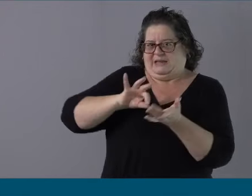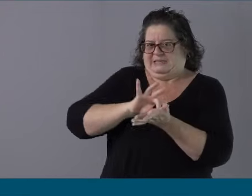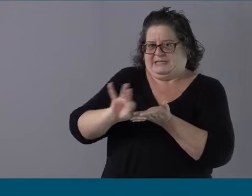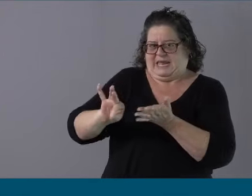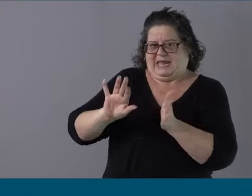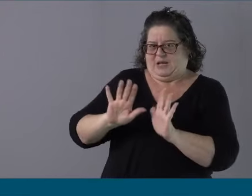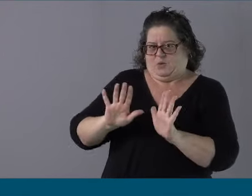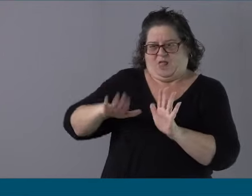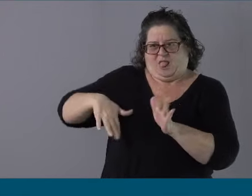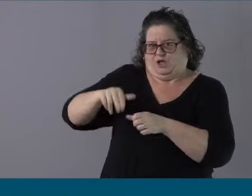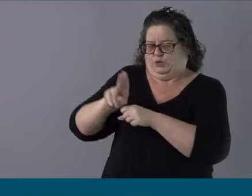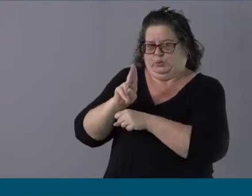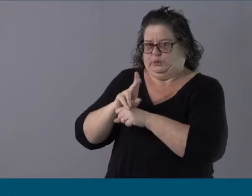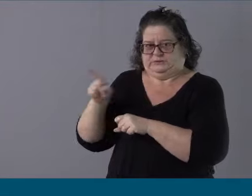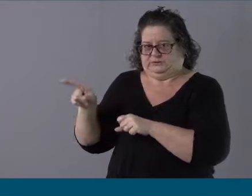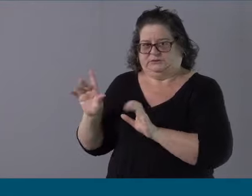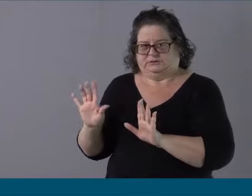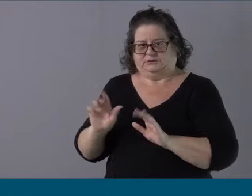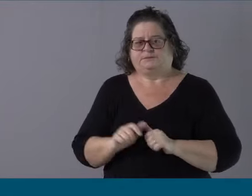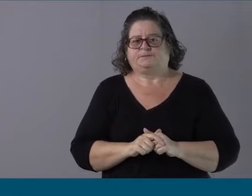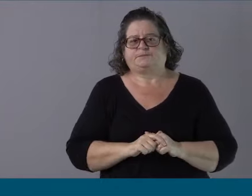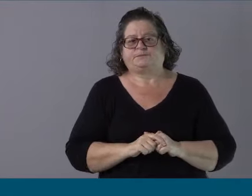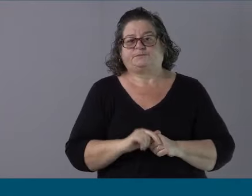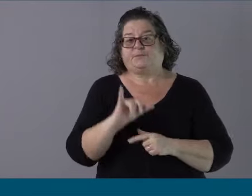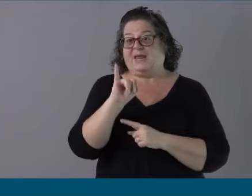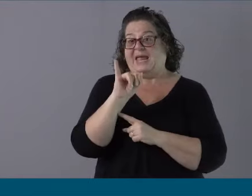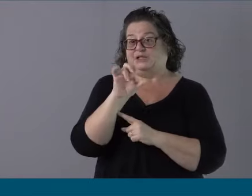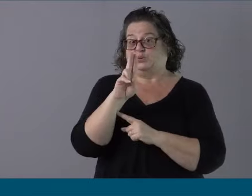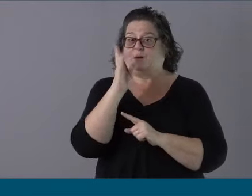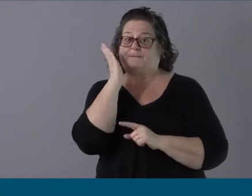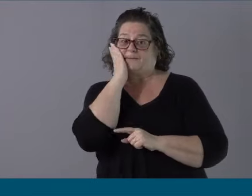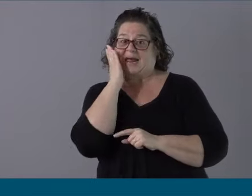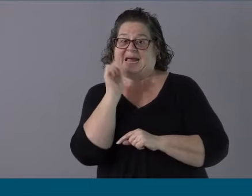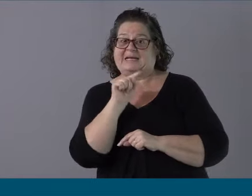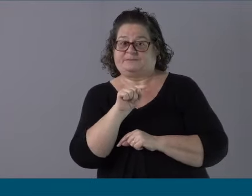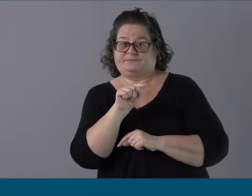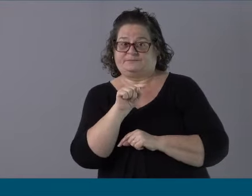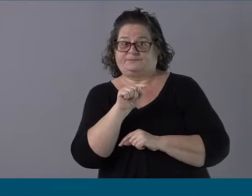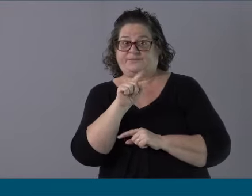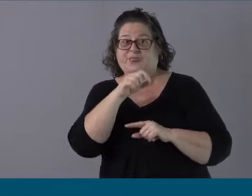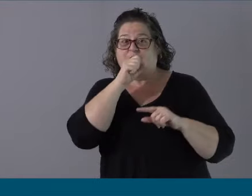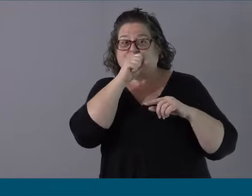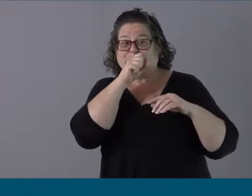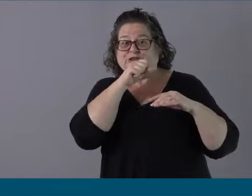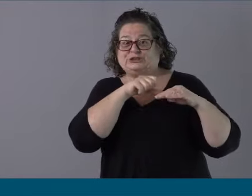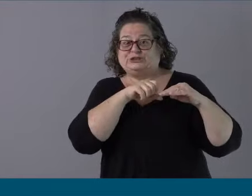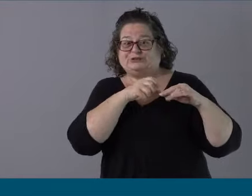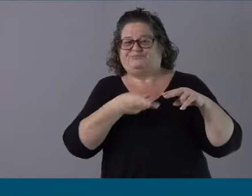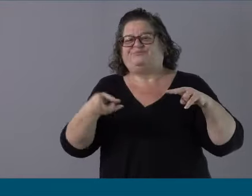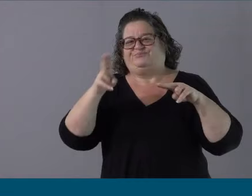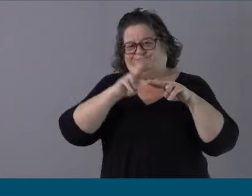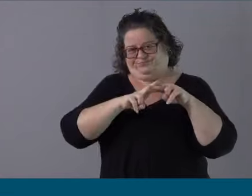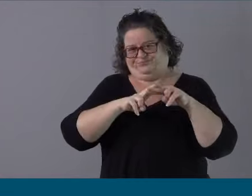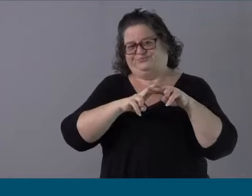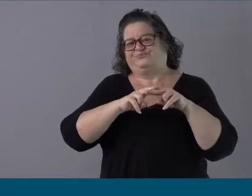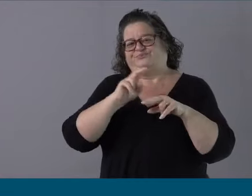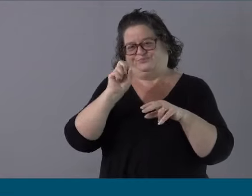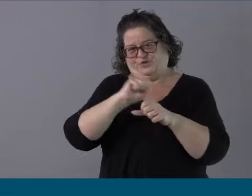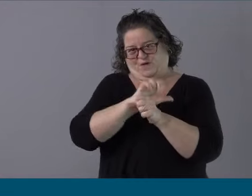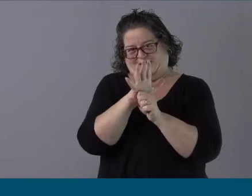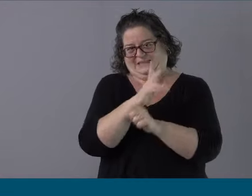care unit hospital beds for COVID-19. Again, the orange line shows an increase in